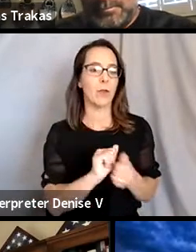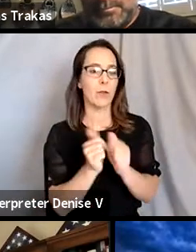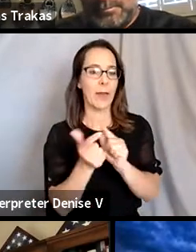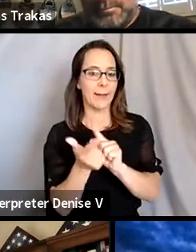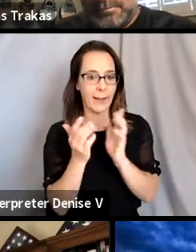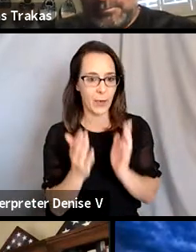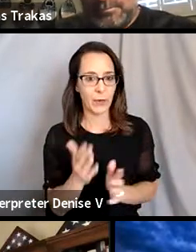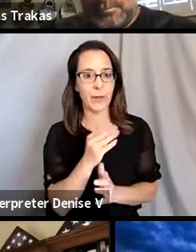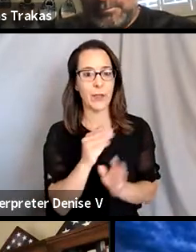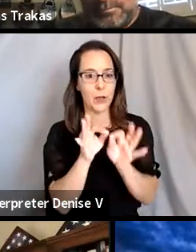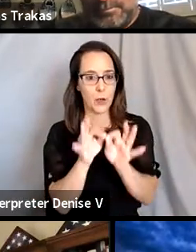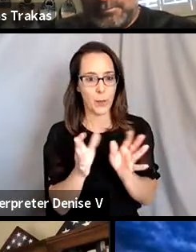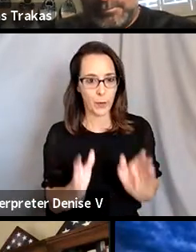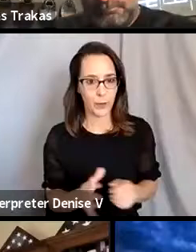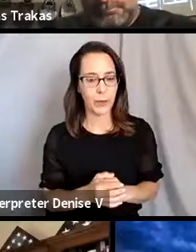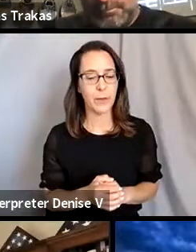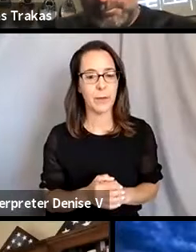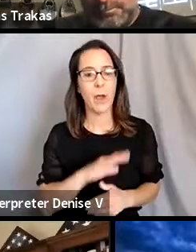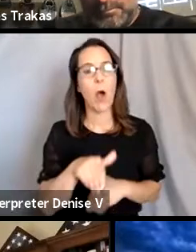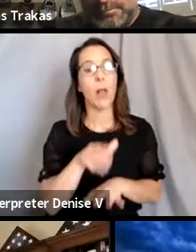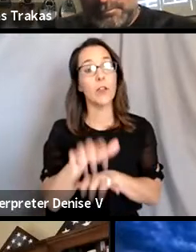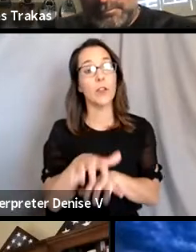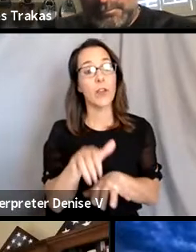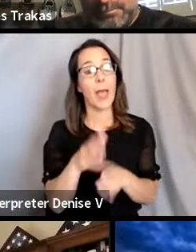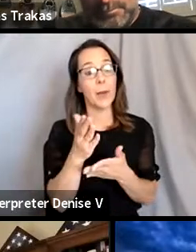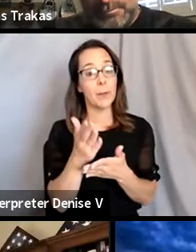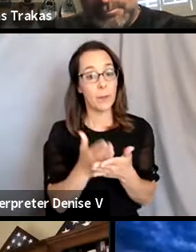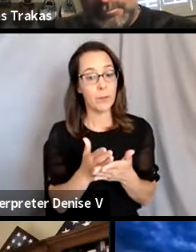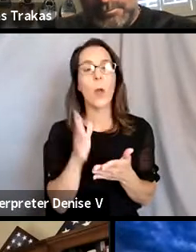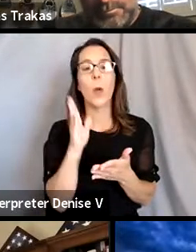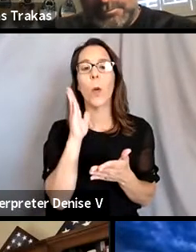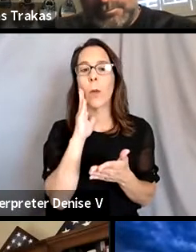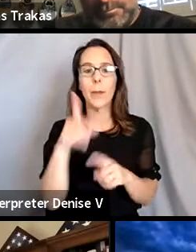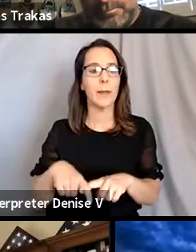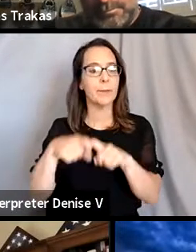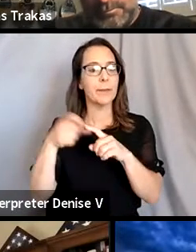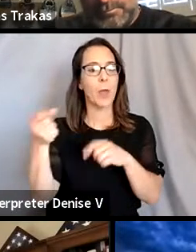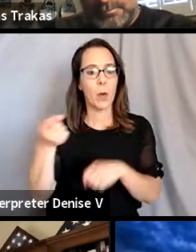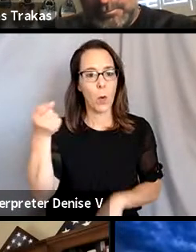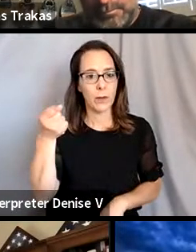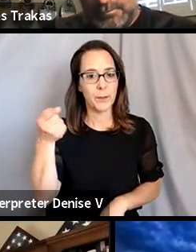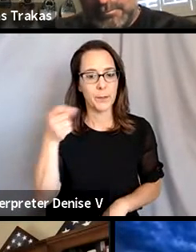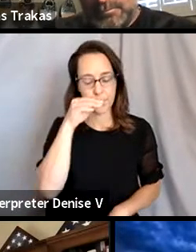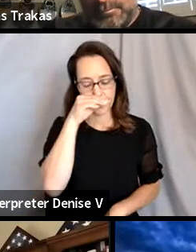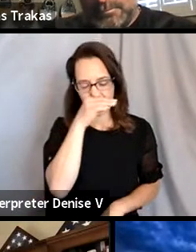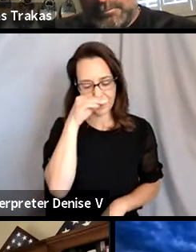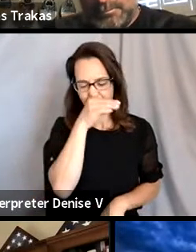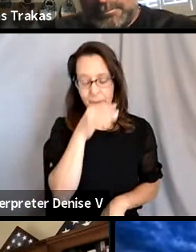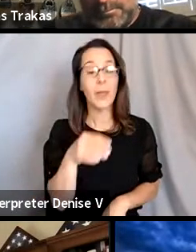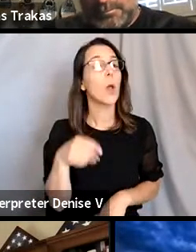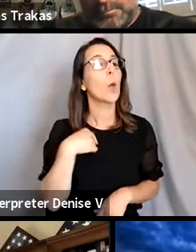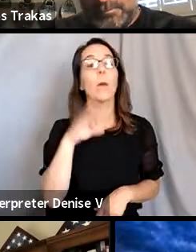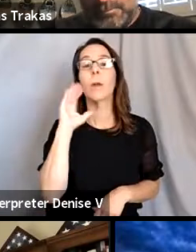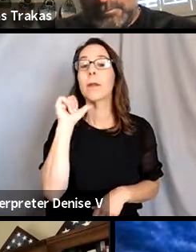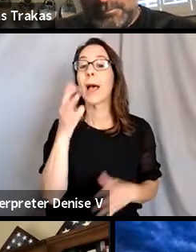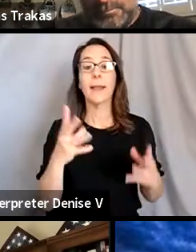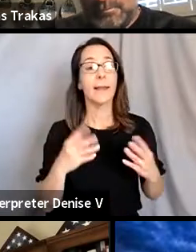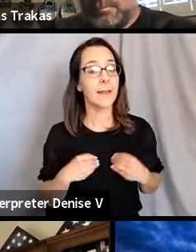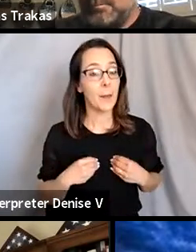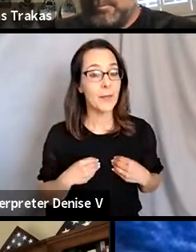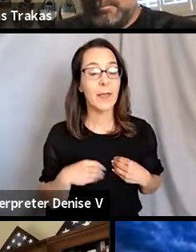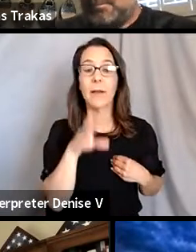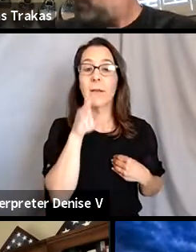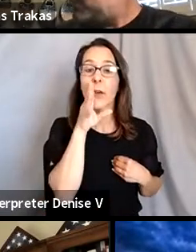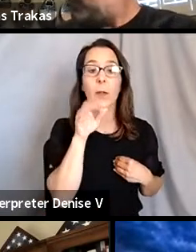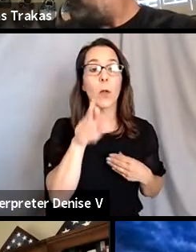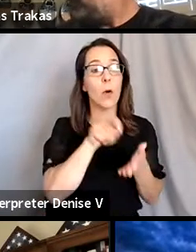be disabled. The expectations for audience conduct: the following items will not be tolerated. Any verbal or